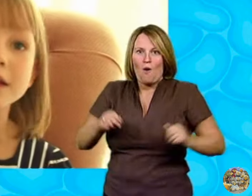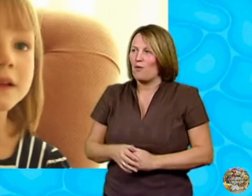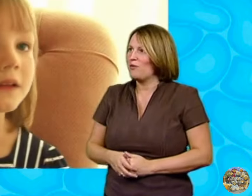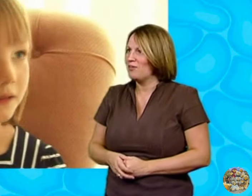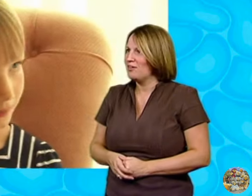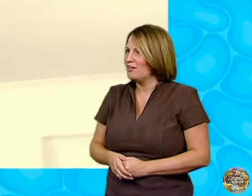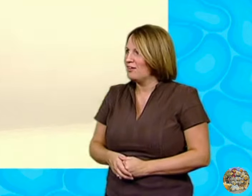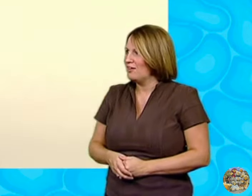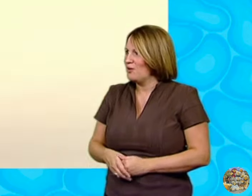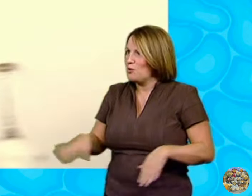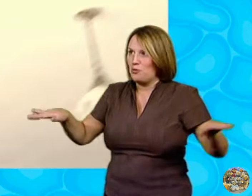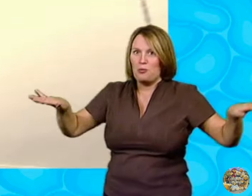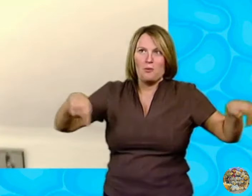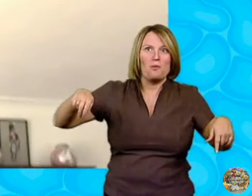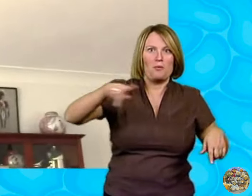Wow, look at it go.